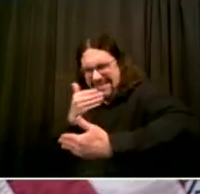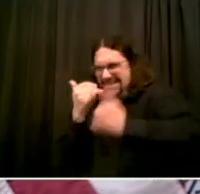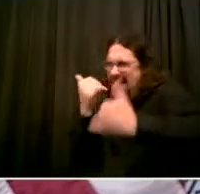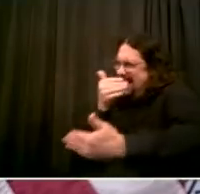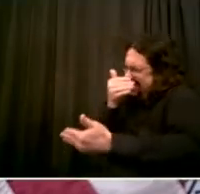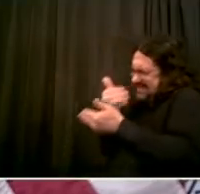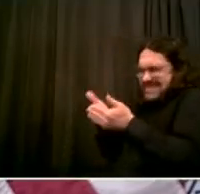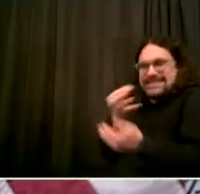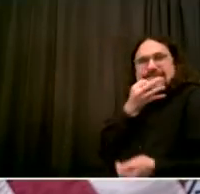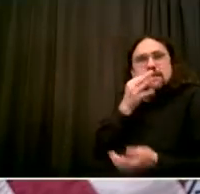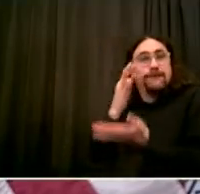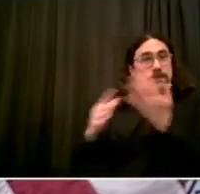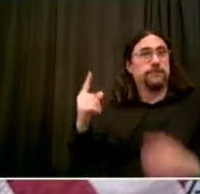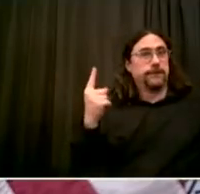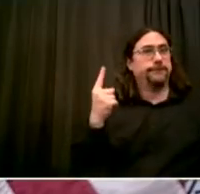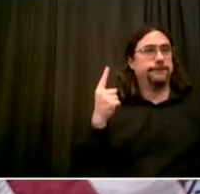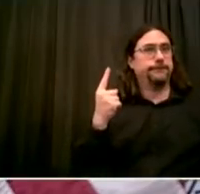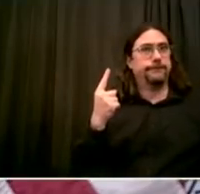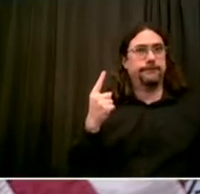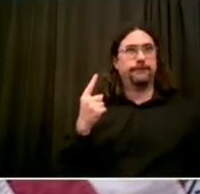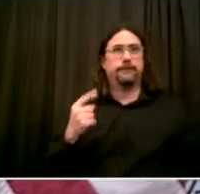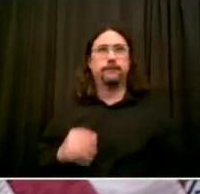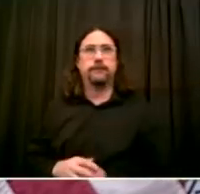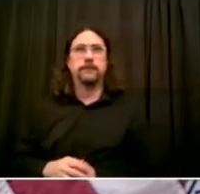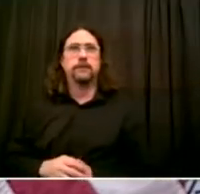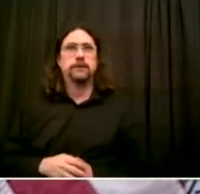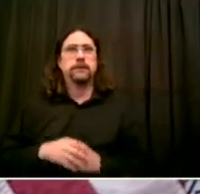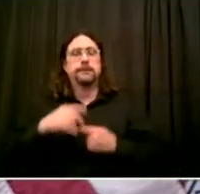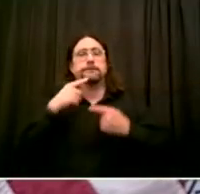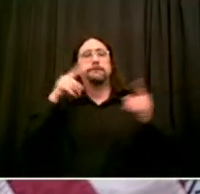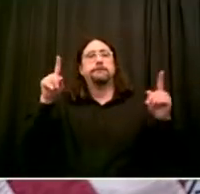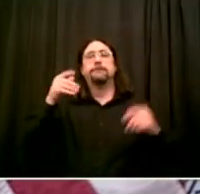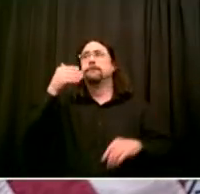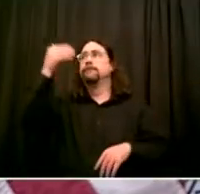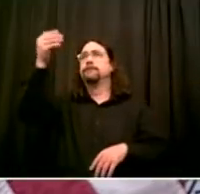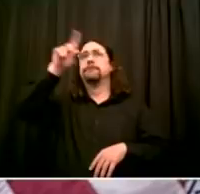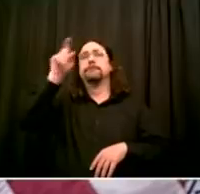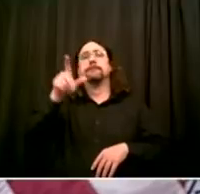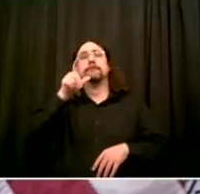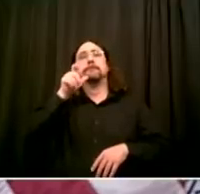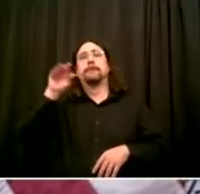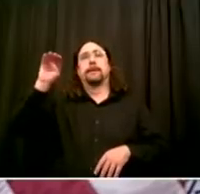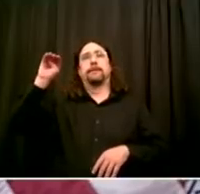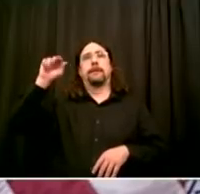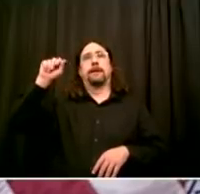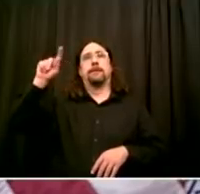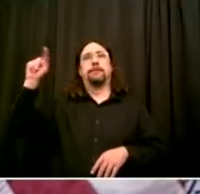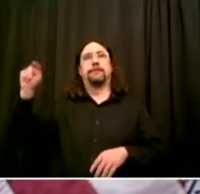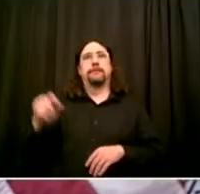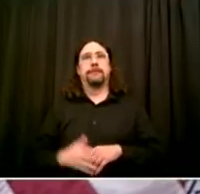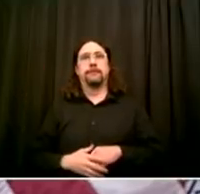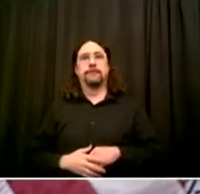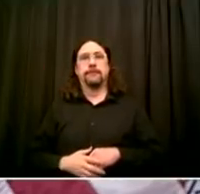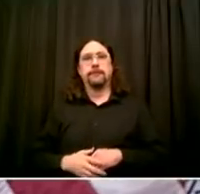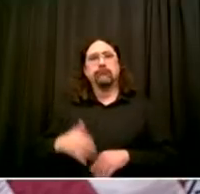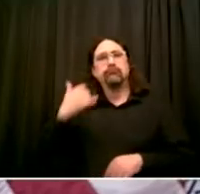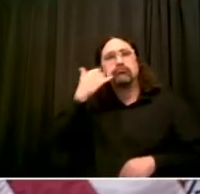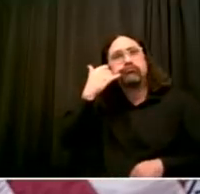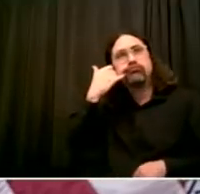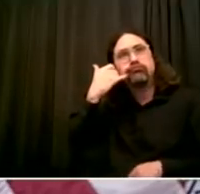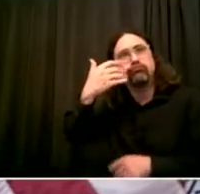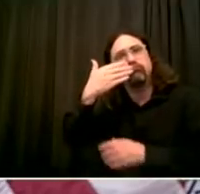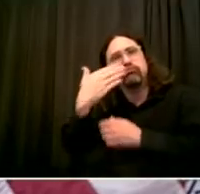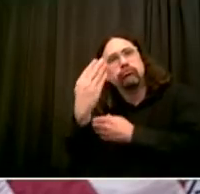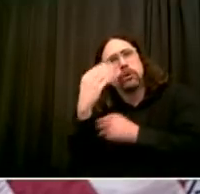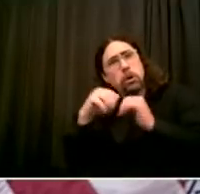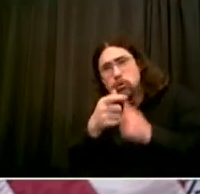Hey, good morning, all. How you doing? Good, Matt. How you doing? Good. Two quick questions for you. First, how